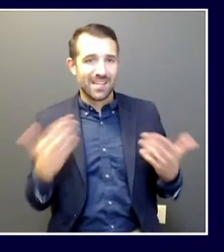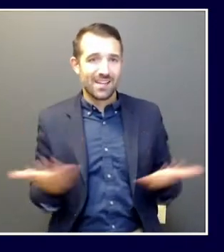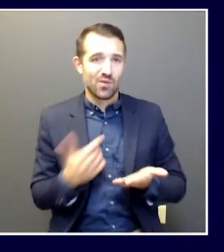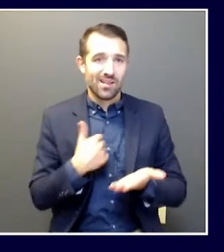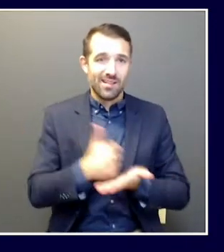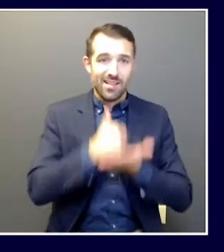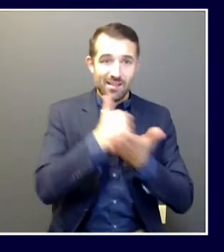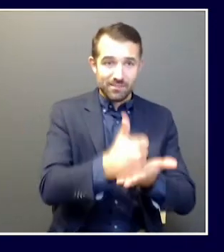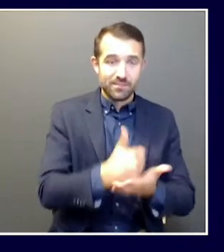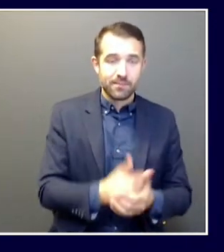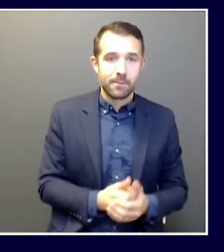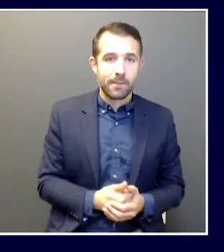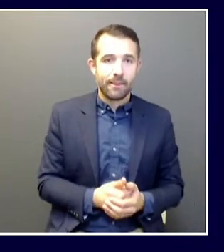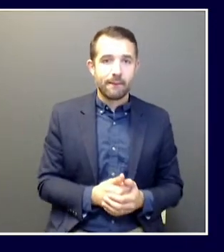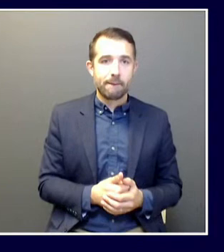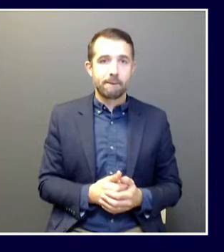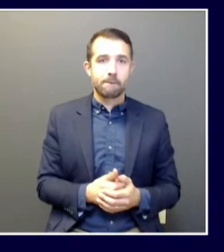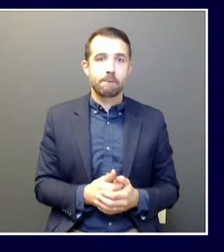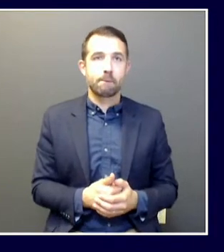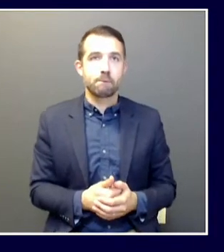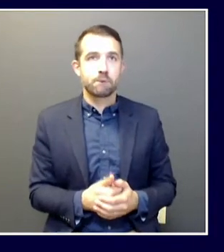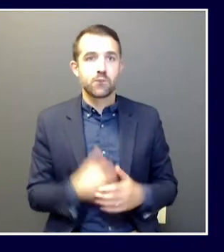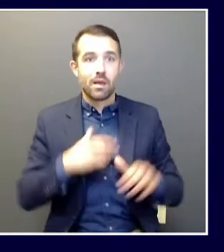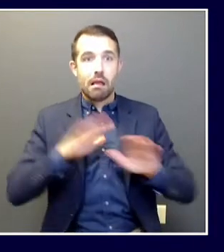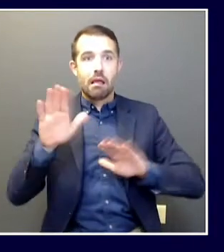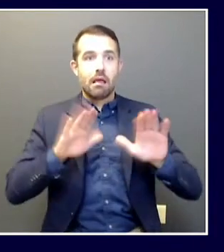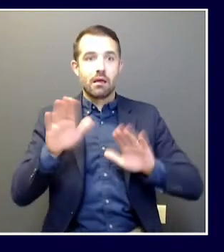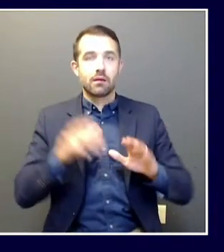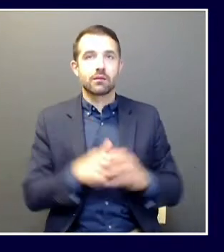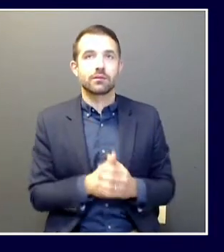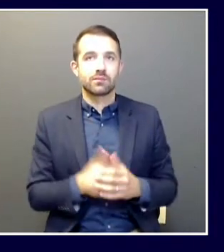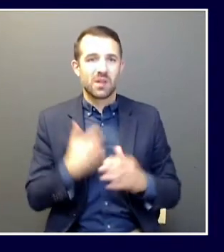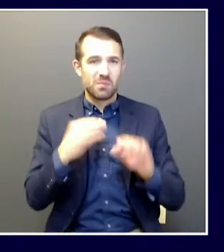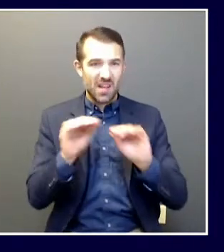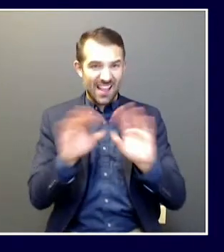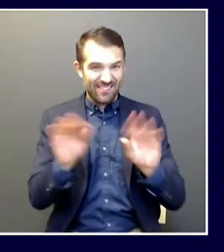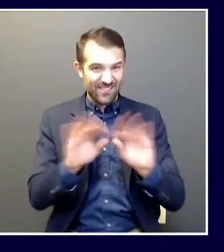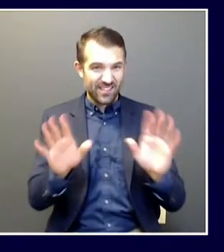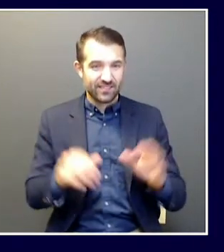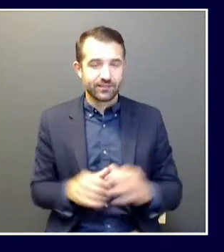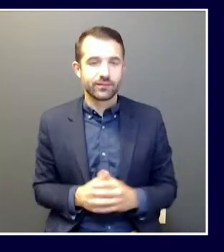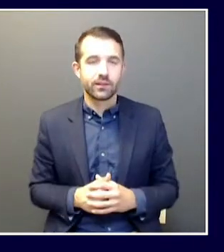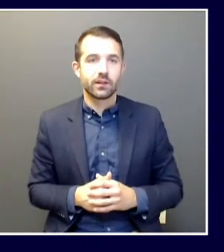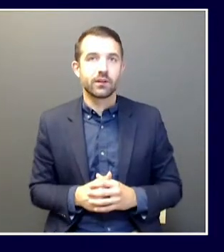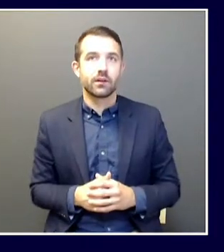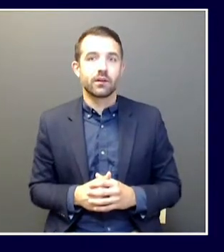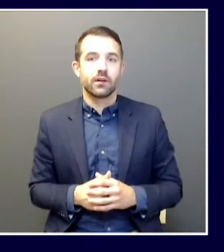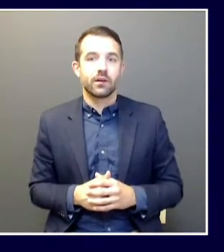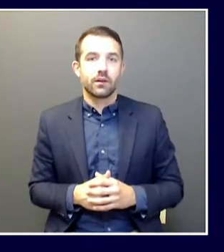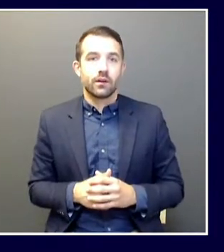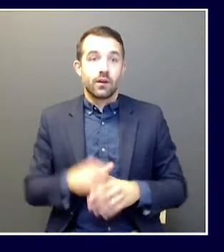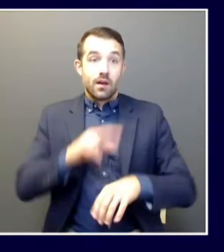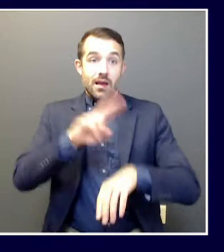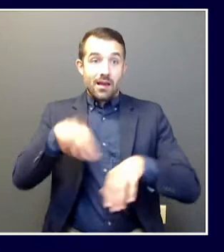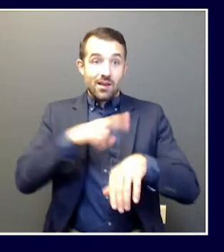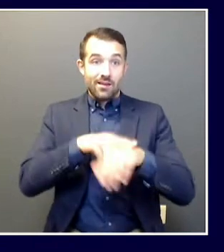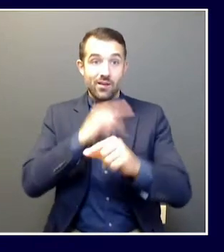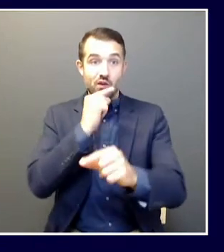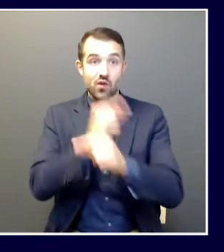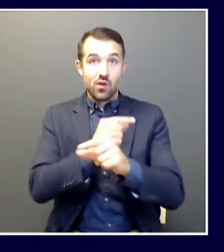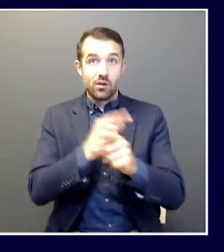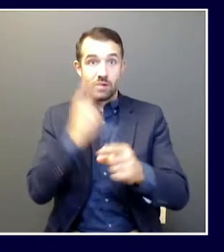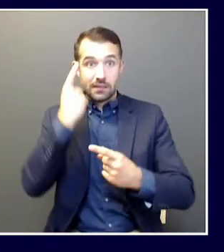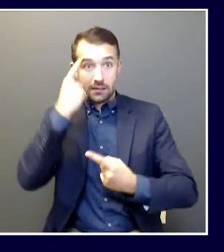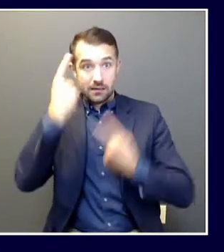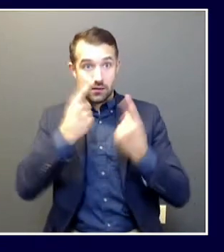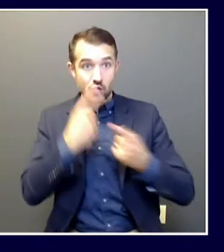Joe, so just a quick clarification. So is the National Guard being considered to help with